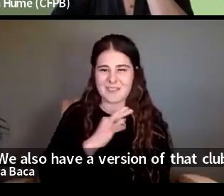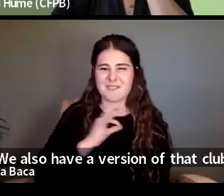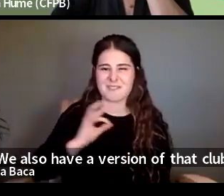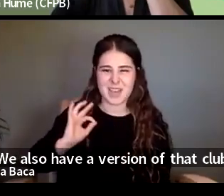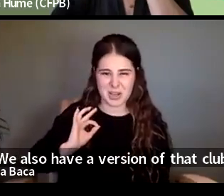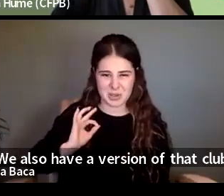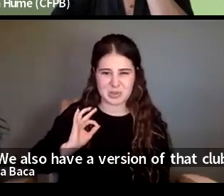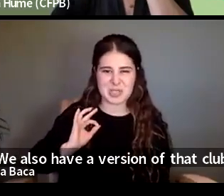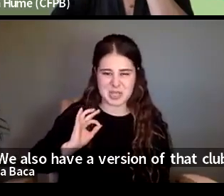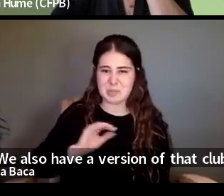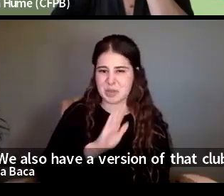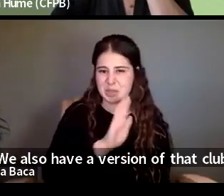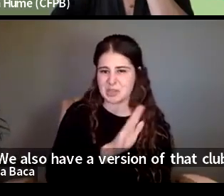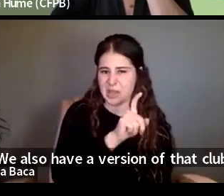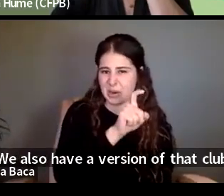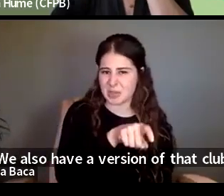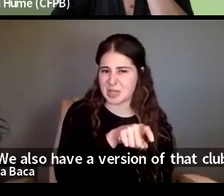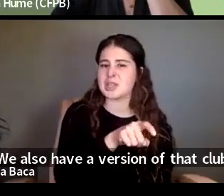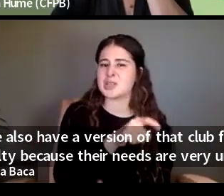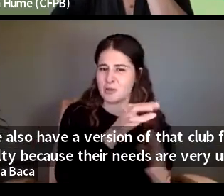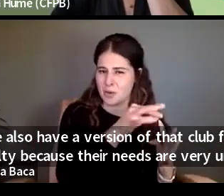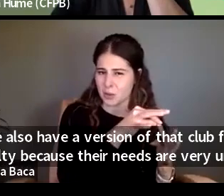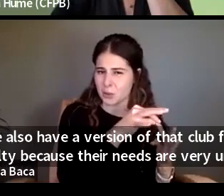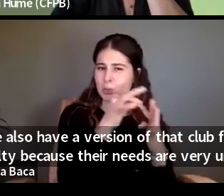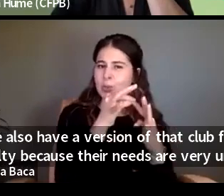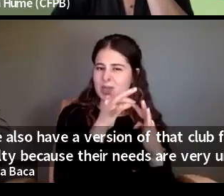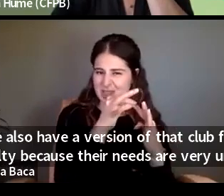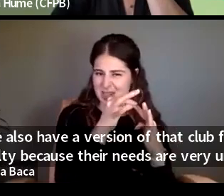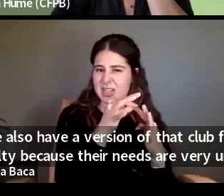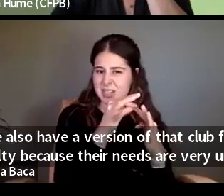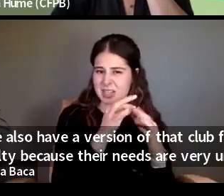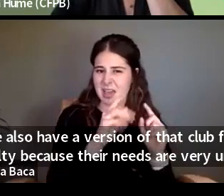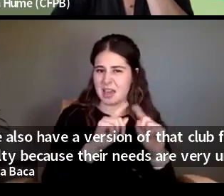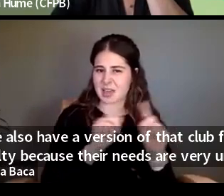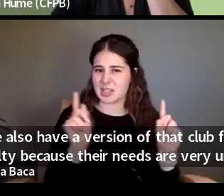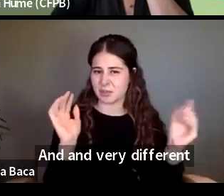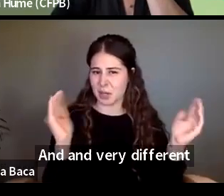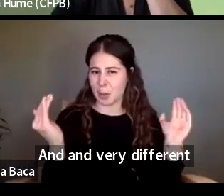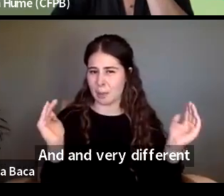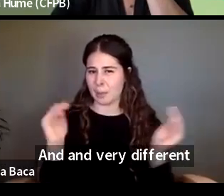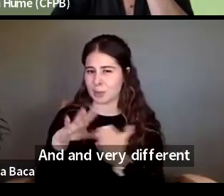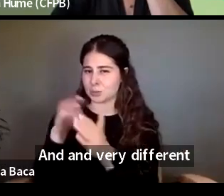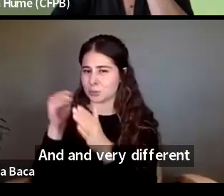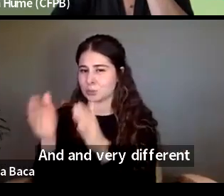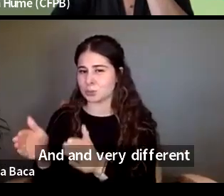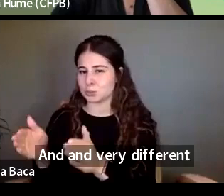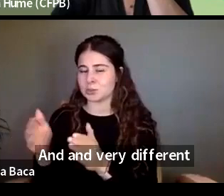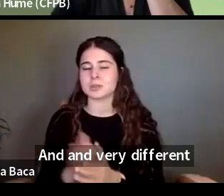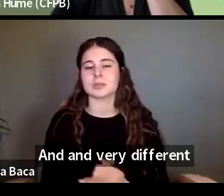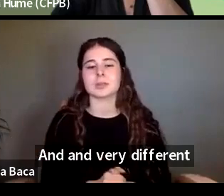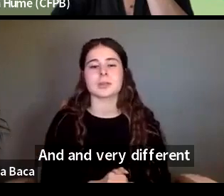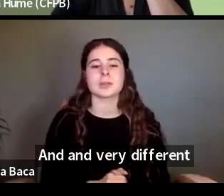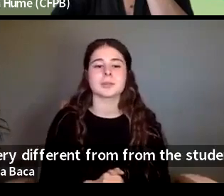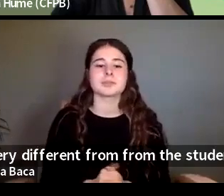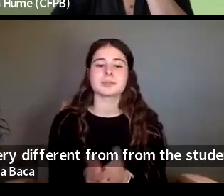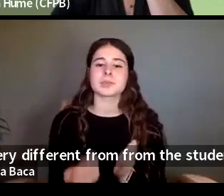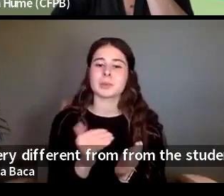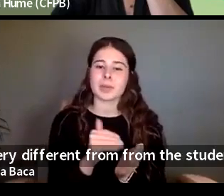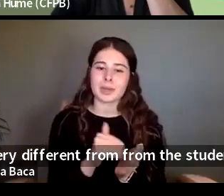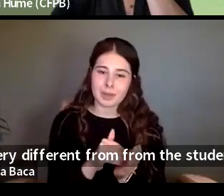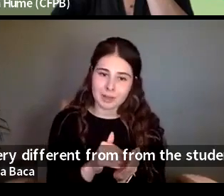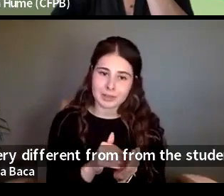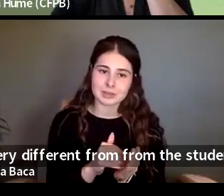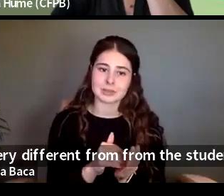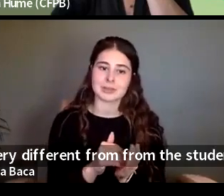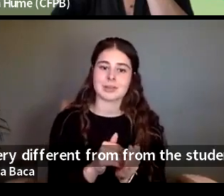unique and very different from the students. And so again, we have our staff and